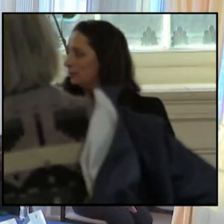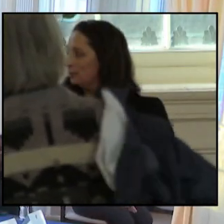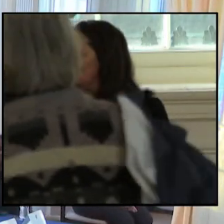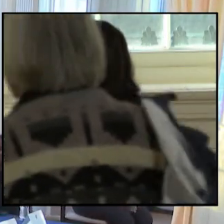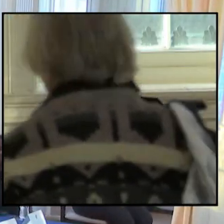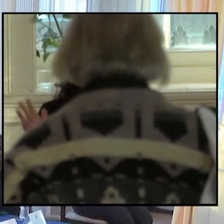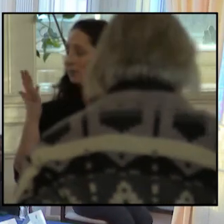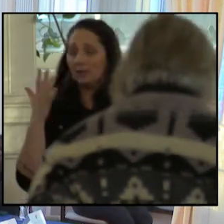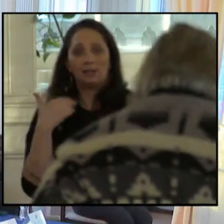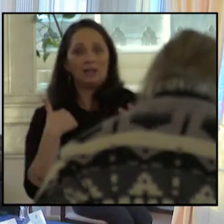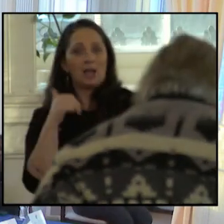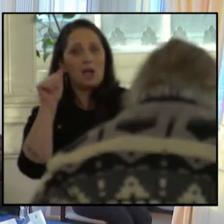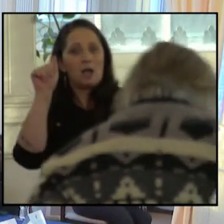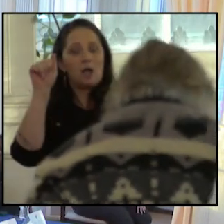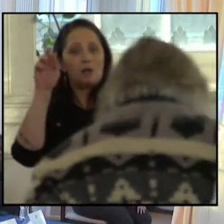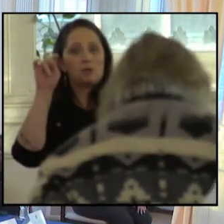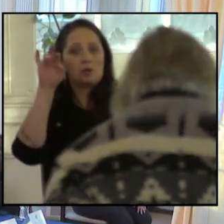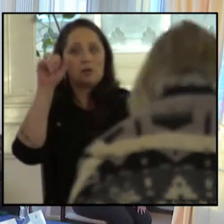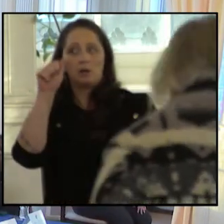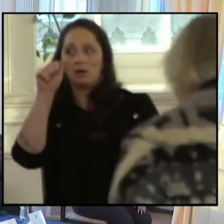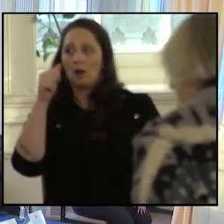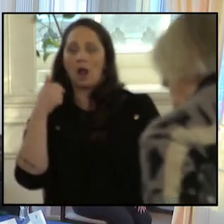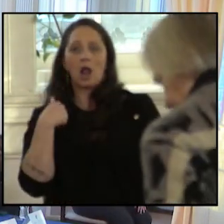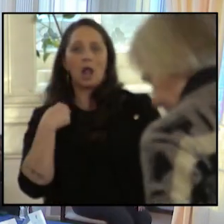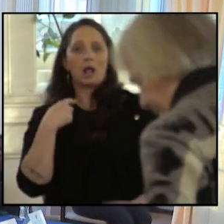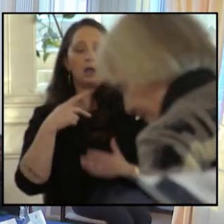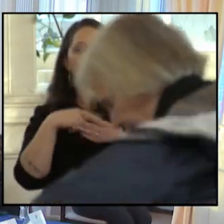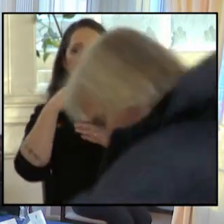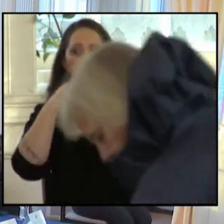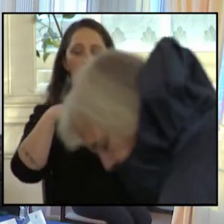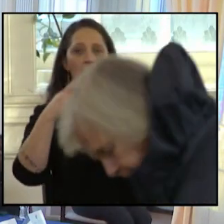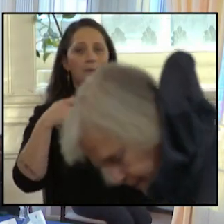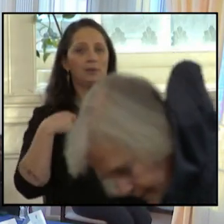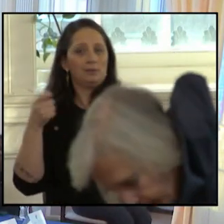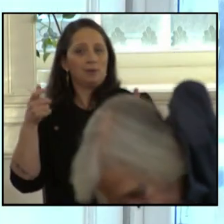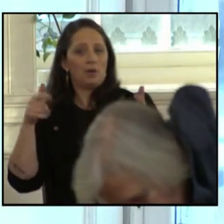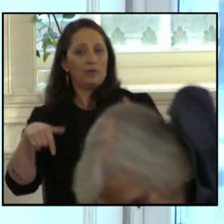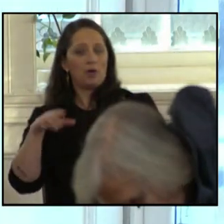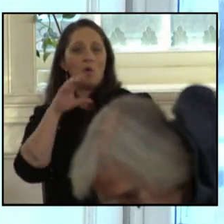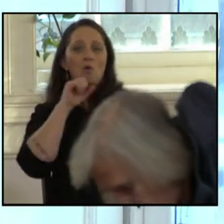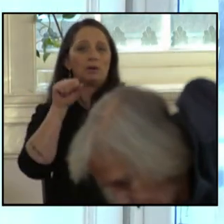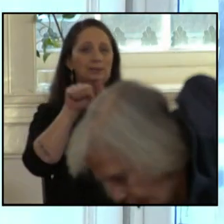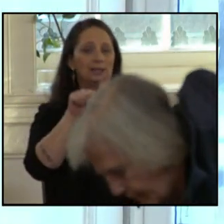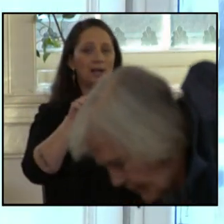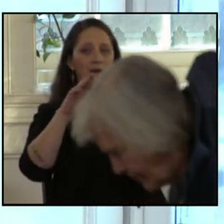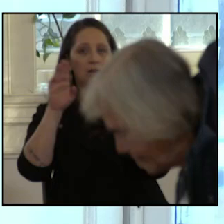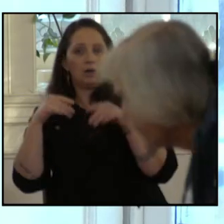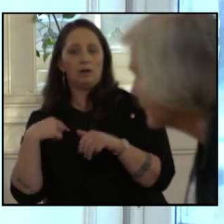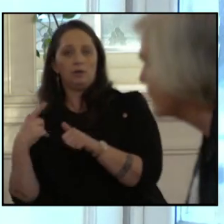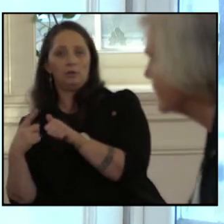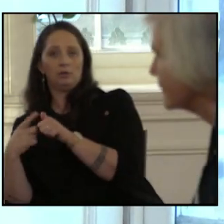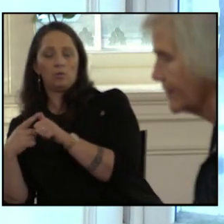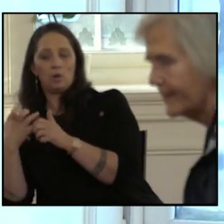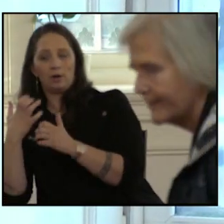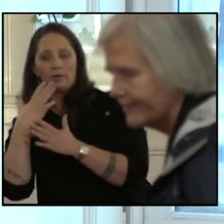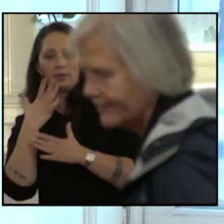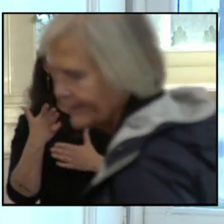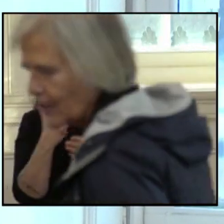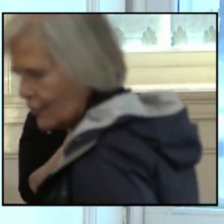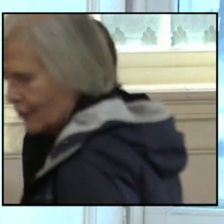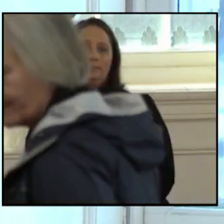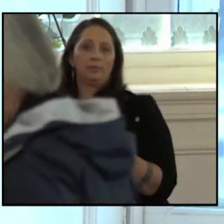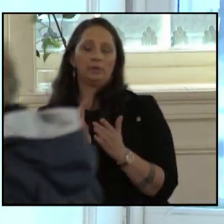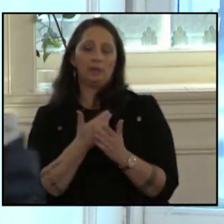All right. Hi, I'm Mariana Garcia. I'm the Public Programs and Exhibits Manager here at Connecticut's Old State House. And first of all, I want to thank